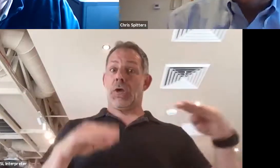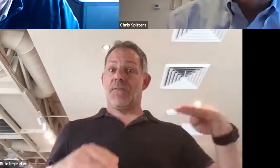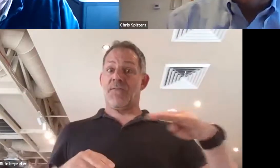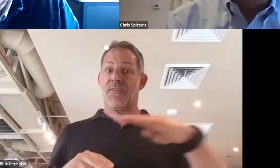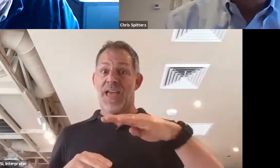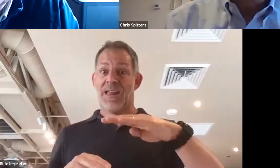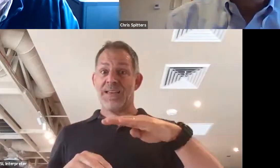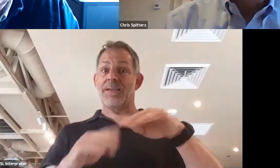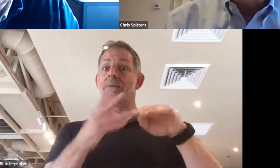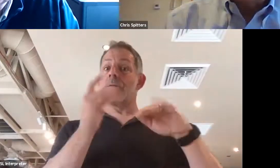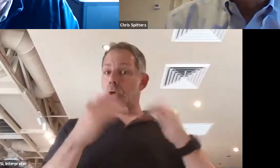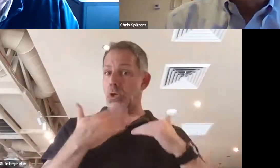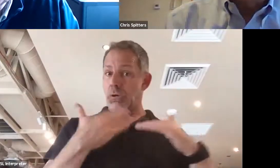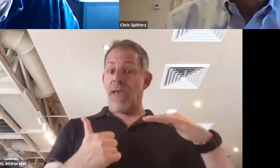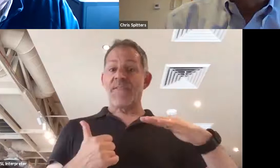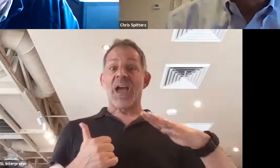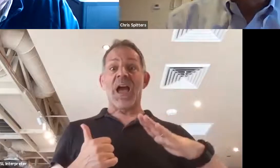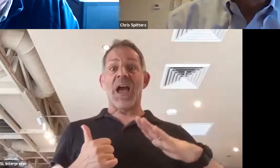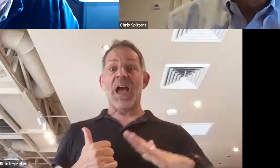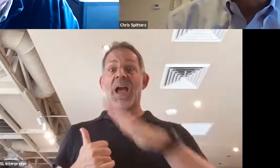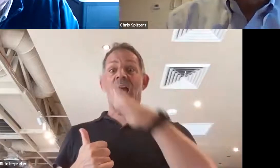bit,